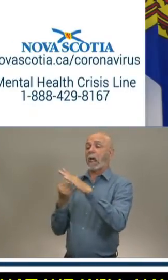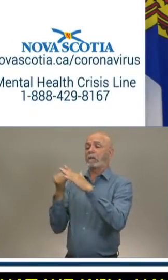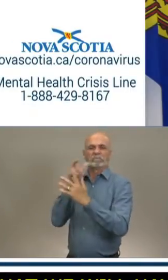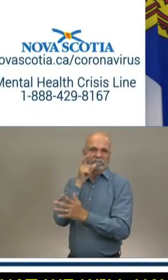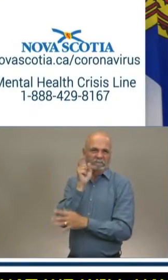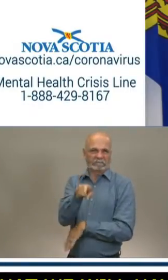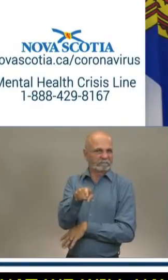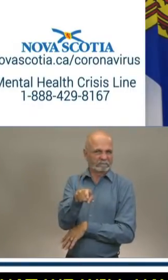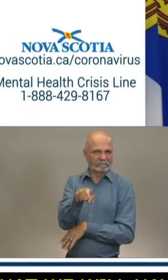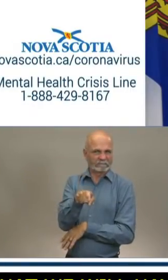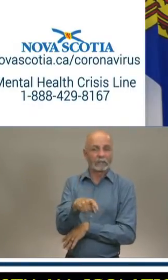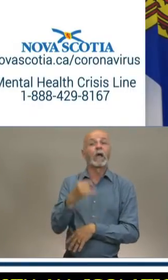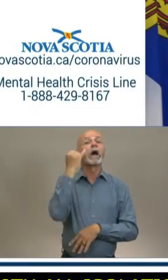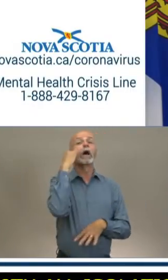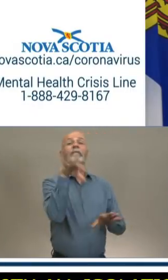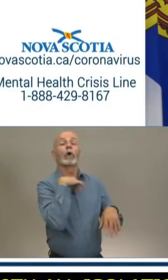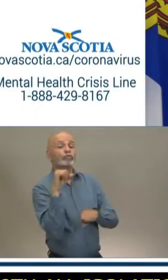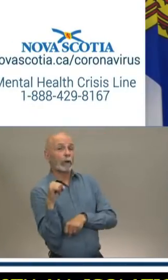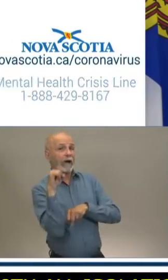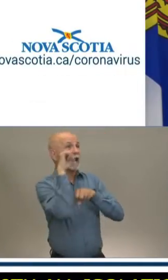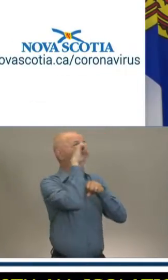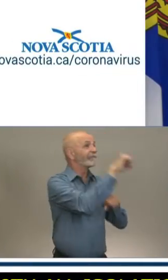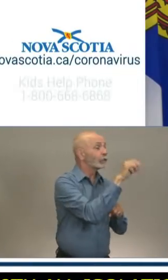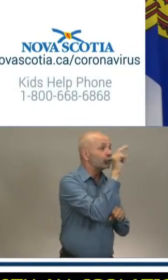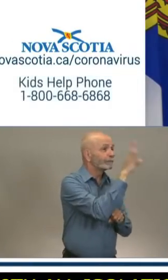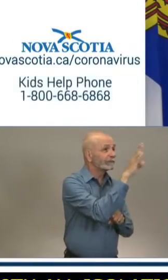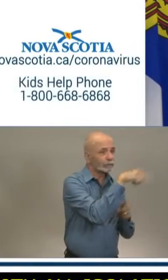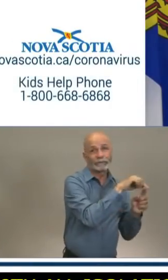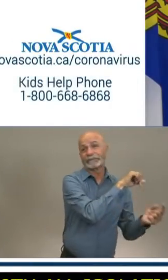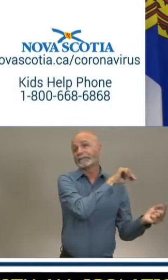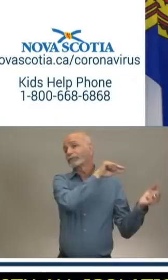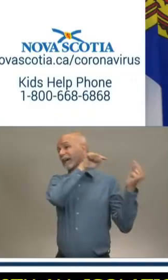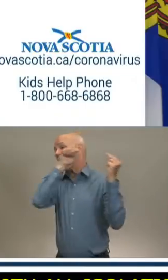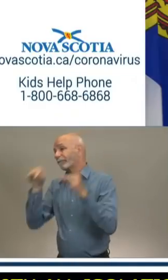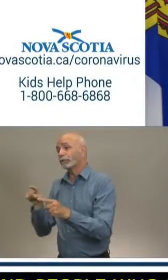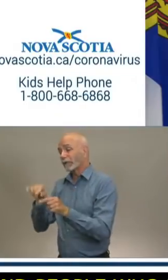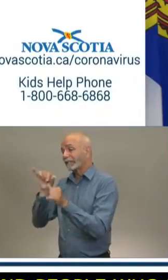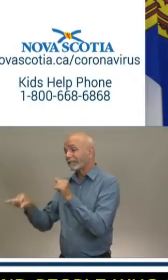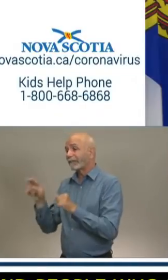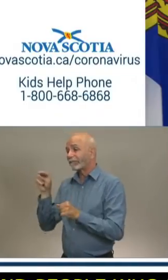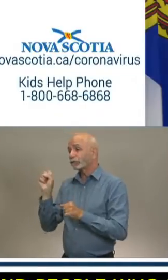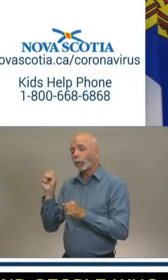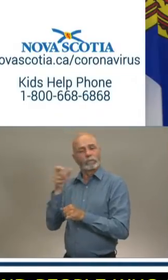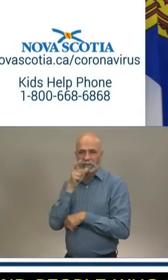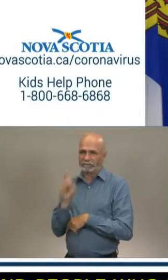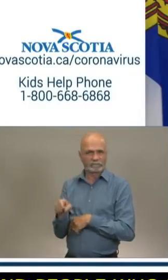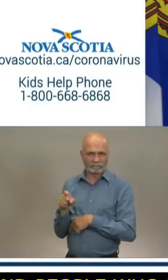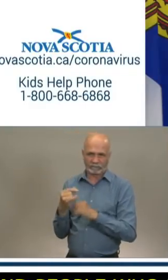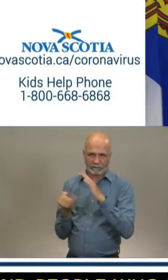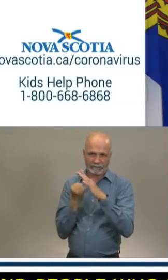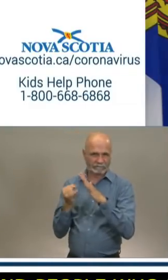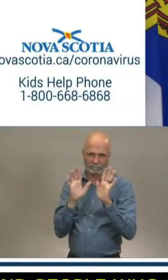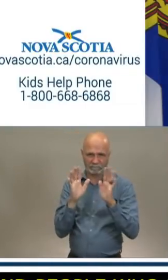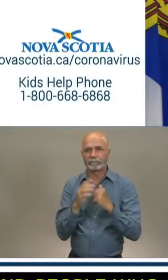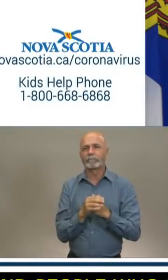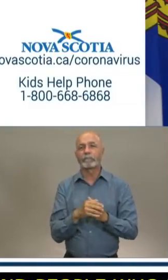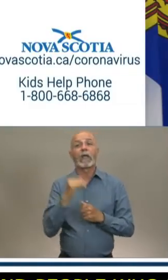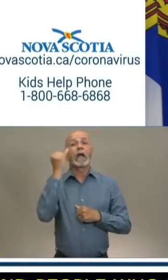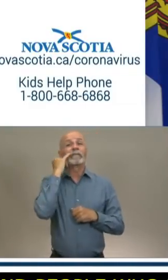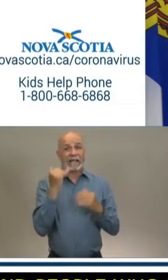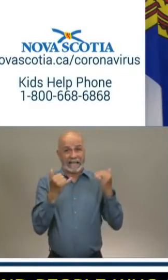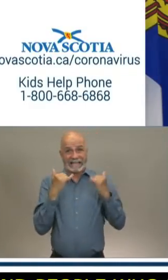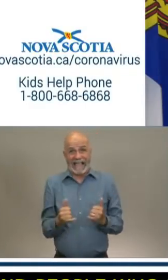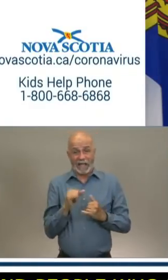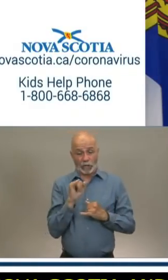it's essentially a countdown from today of 6 days. If you're going for a day trip in between now and then, and you